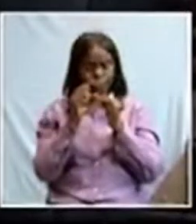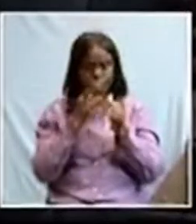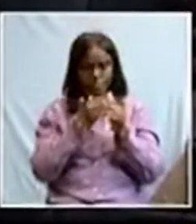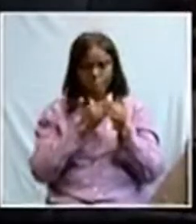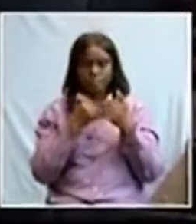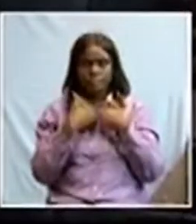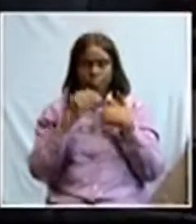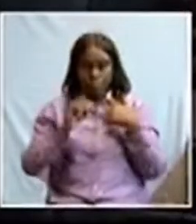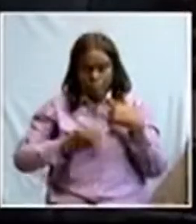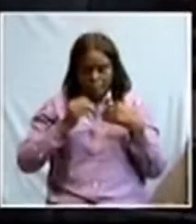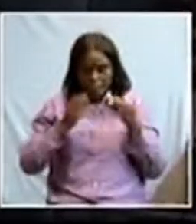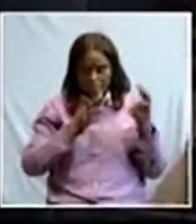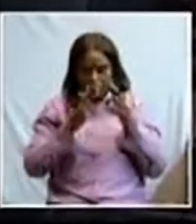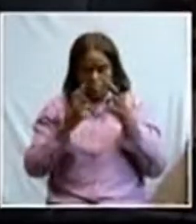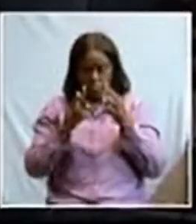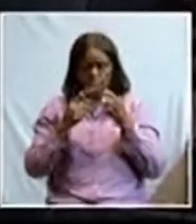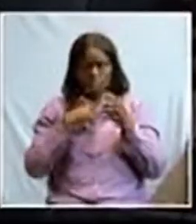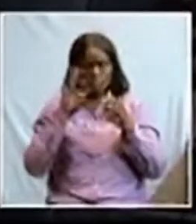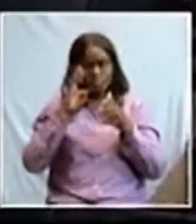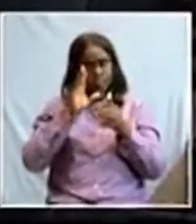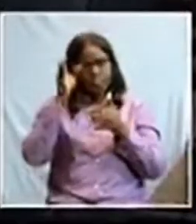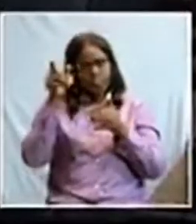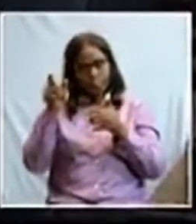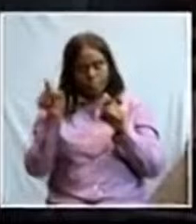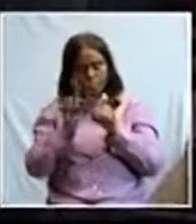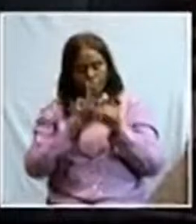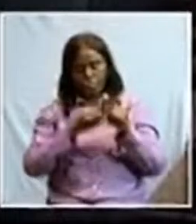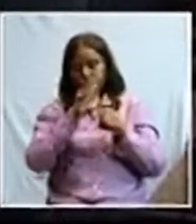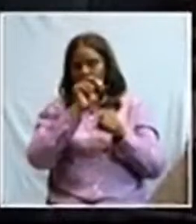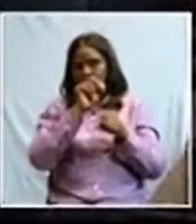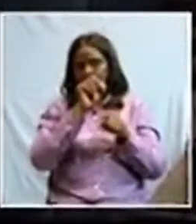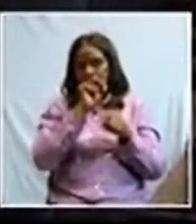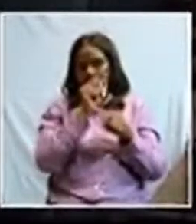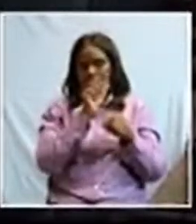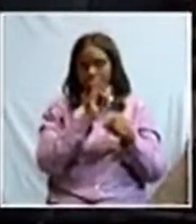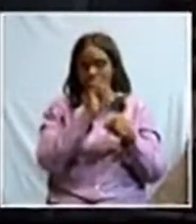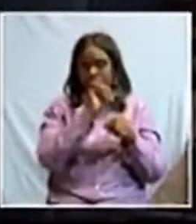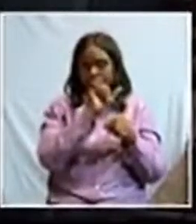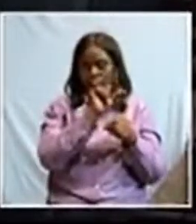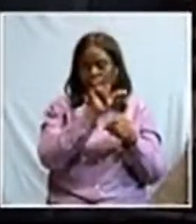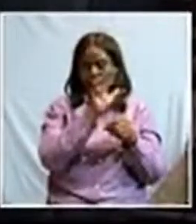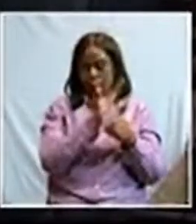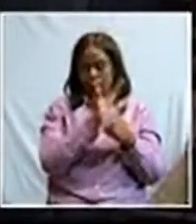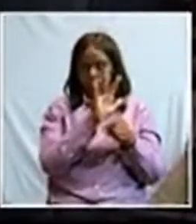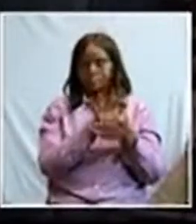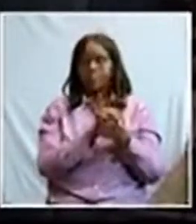my own way, I would go there on 30th May 2025.